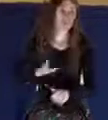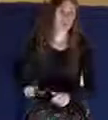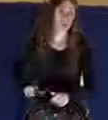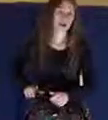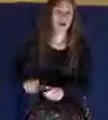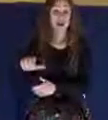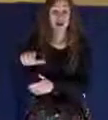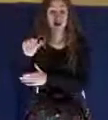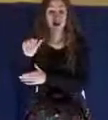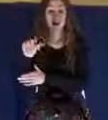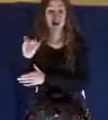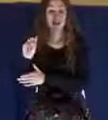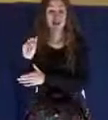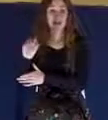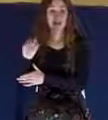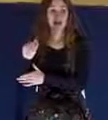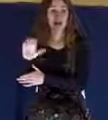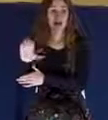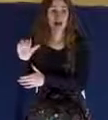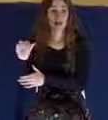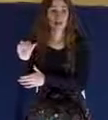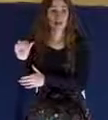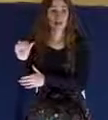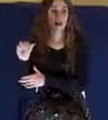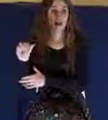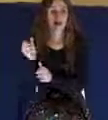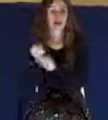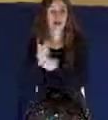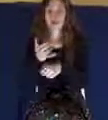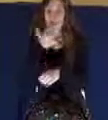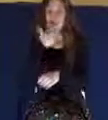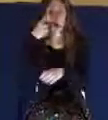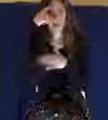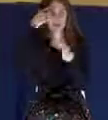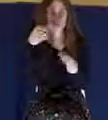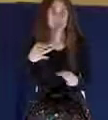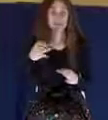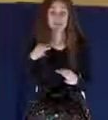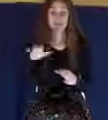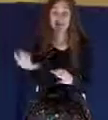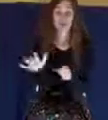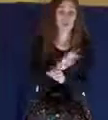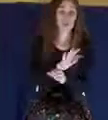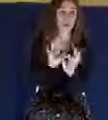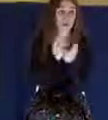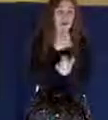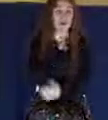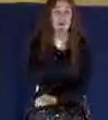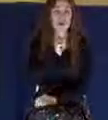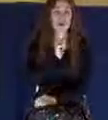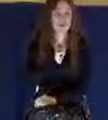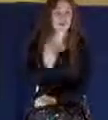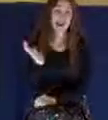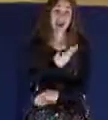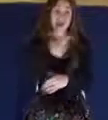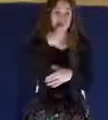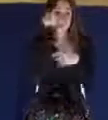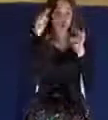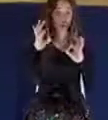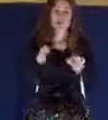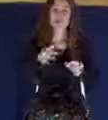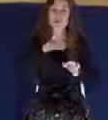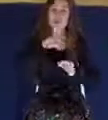wrong decision, and he suffered for it. In fact, his whole family suffered for it. You know, our decisions affect those around